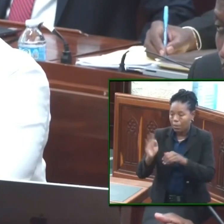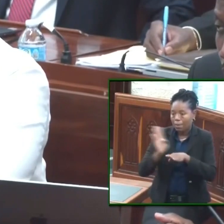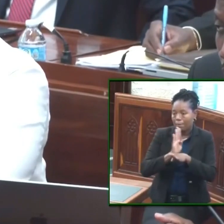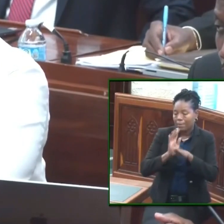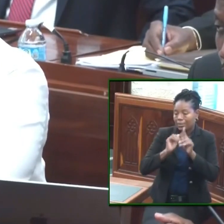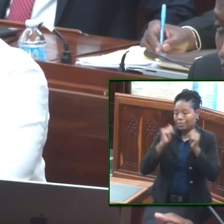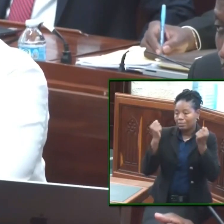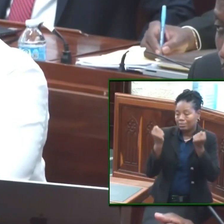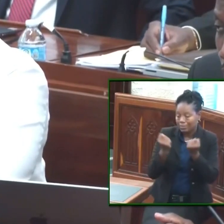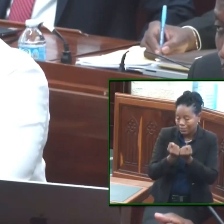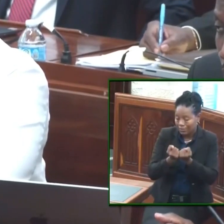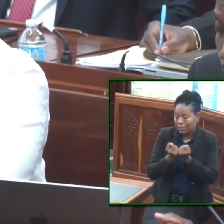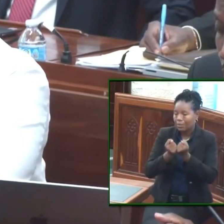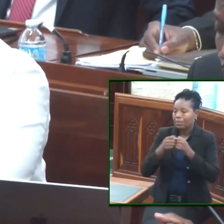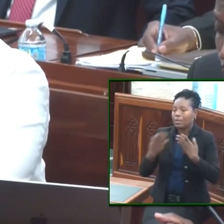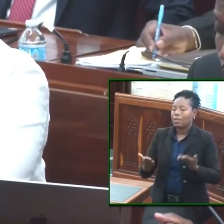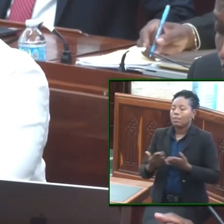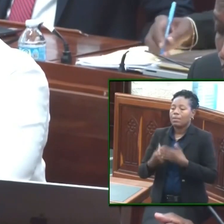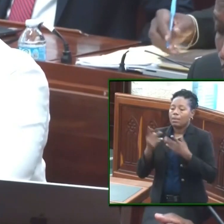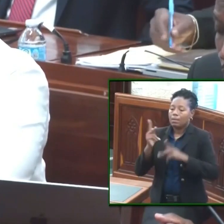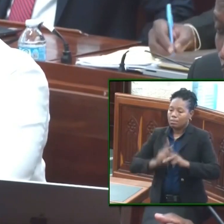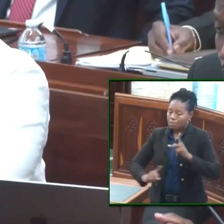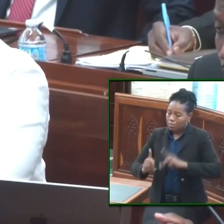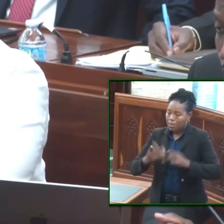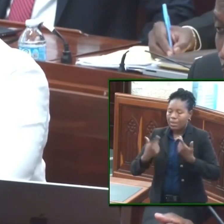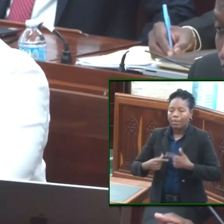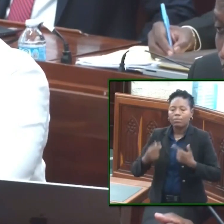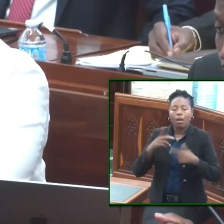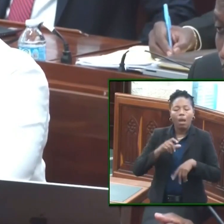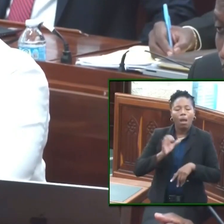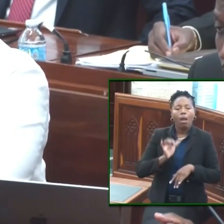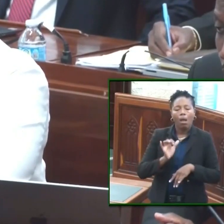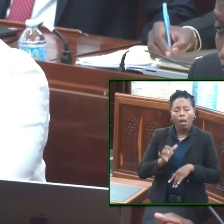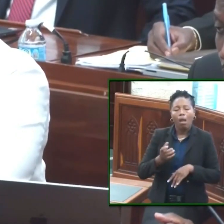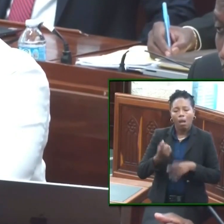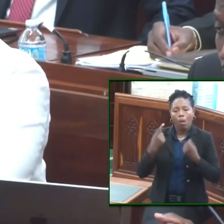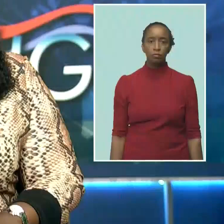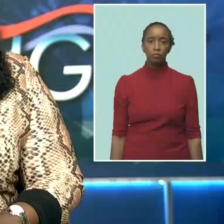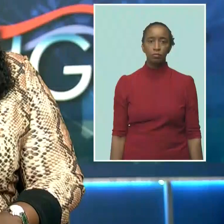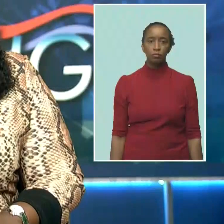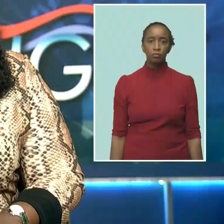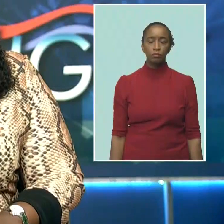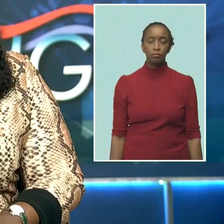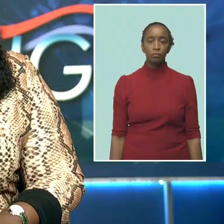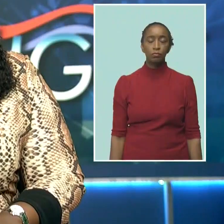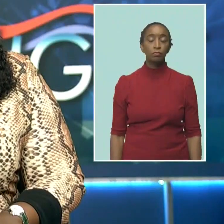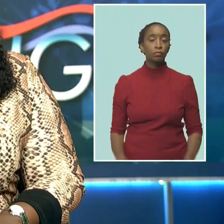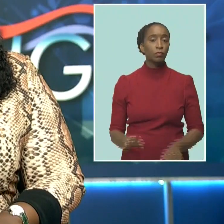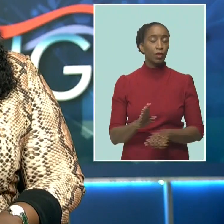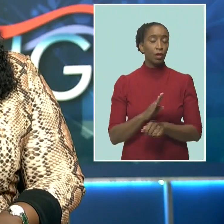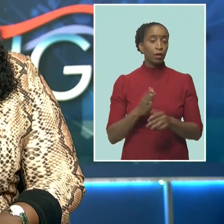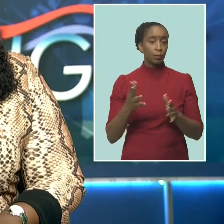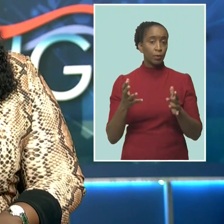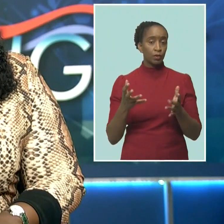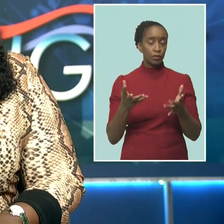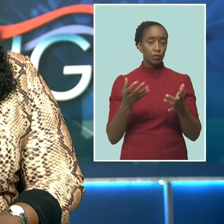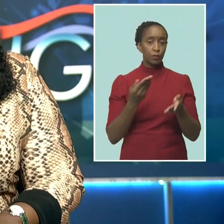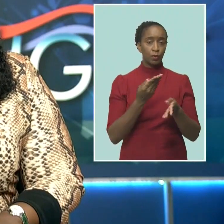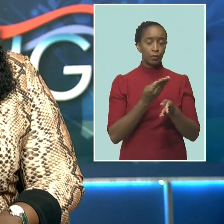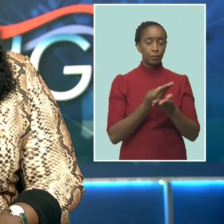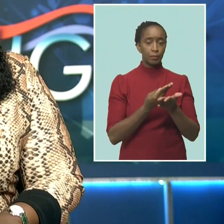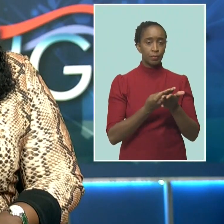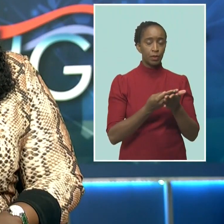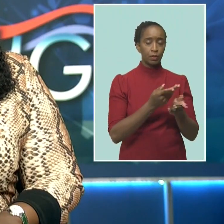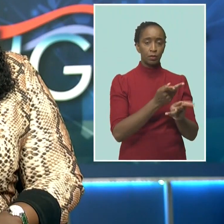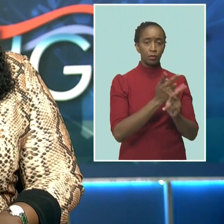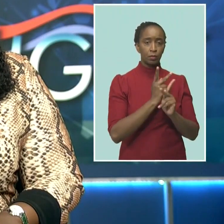well to be able to deliver results for the people of Barbados and on behalf of the government. Meanwhile, Barbadians looking to access a